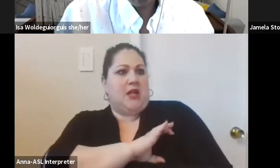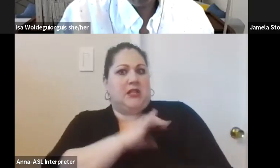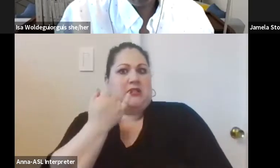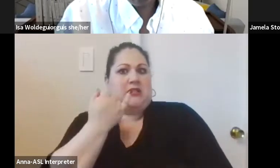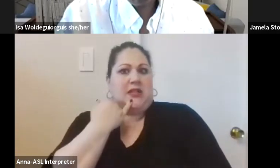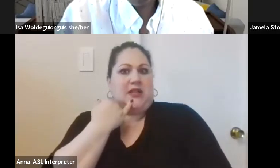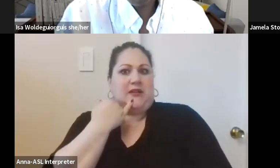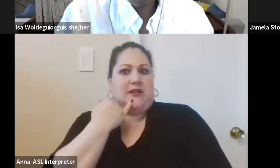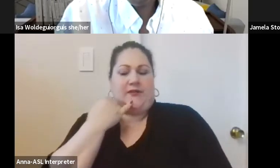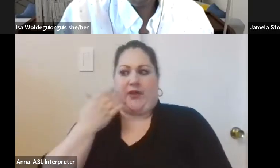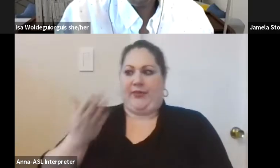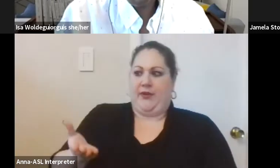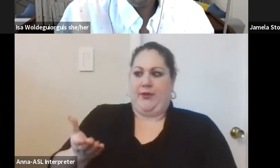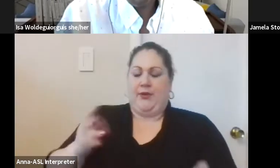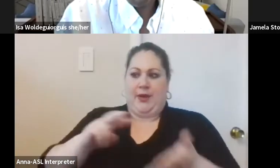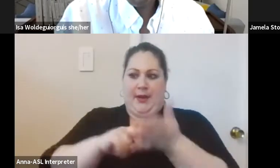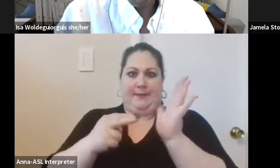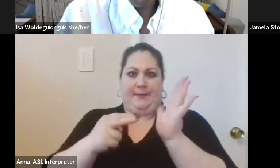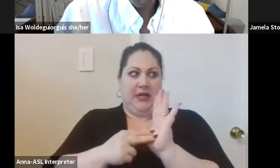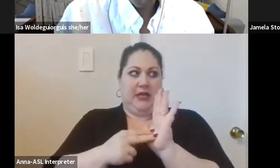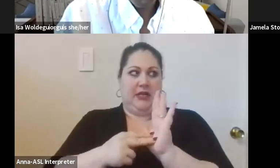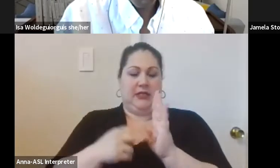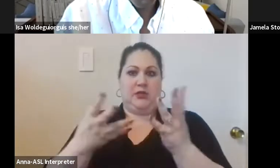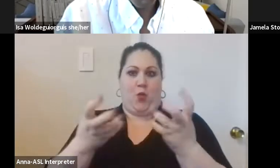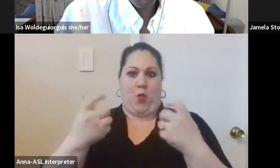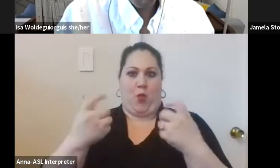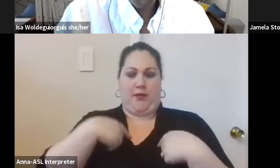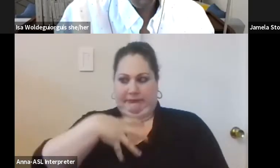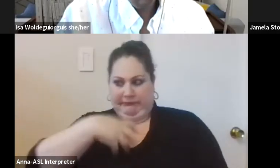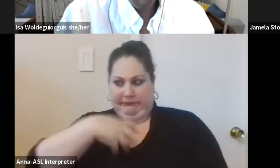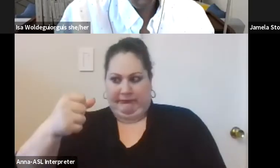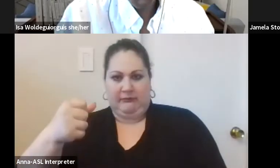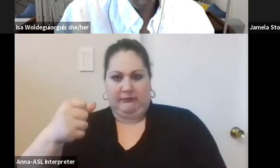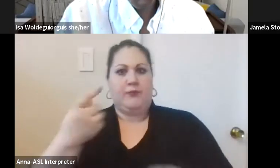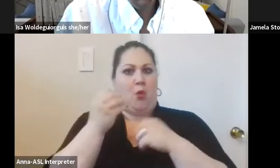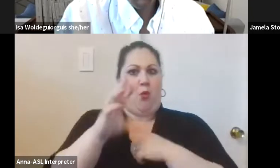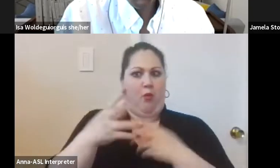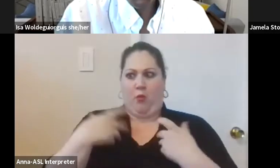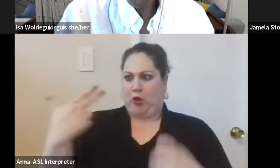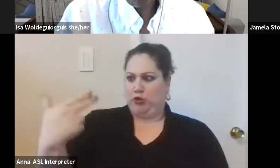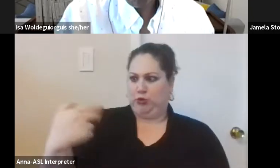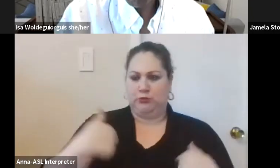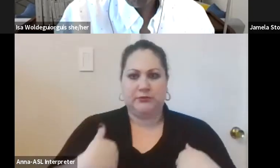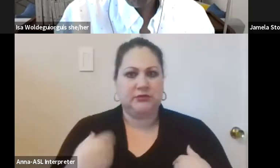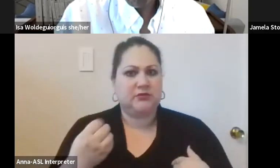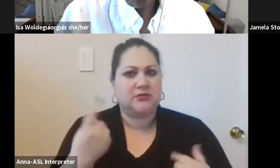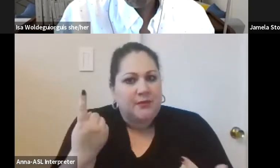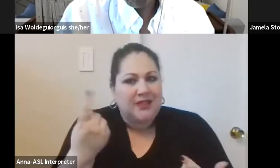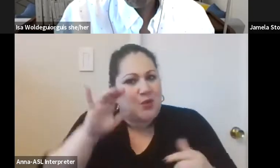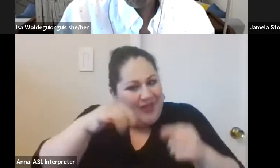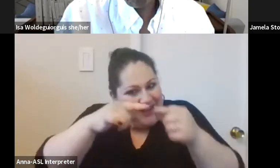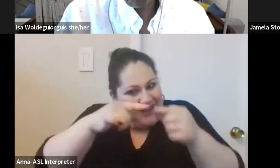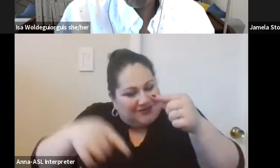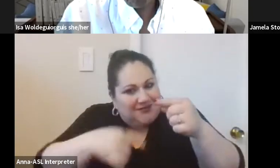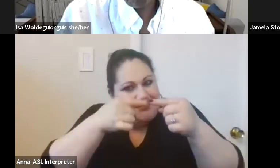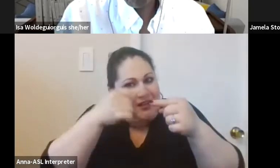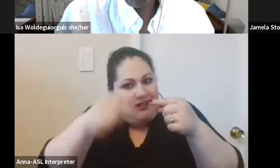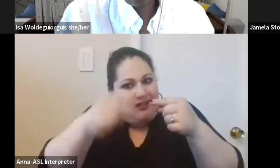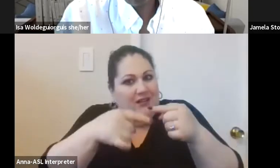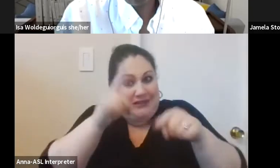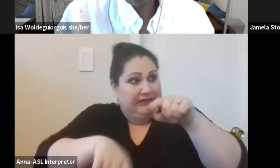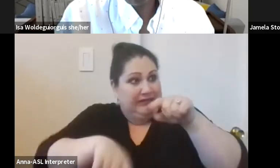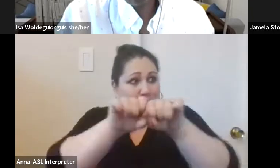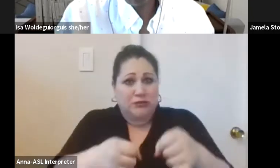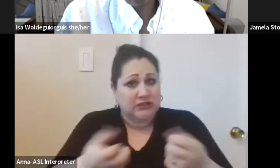and then the system start all over again. It just has this cycle. It just has a cycle that we need to break. Absolutely. You know, we need